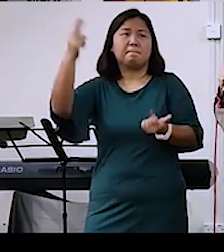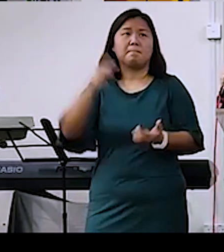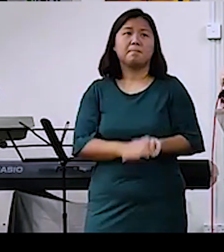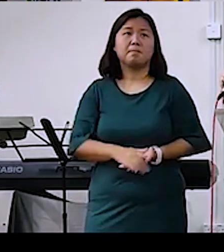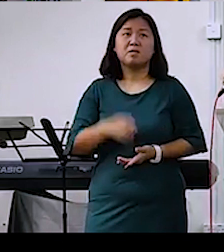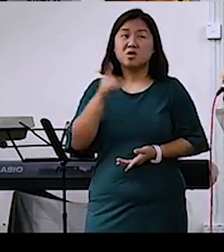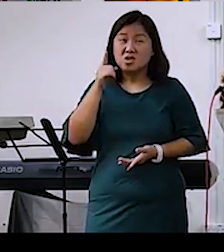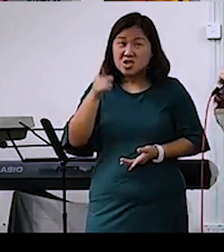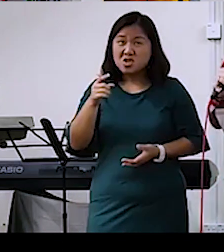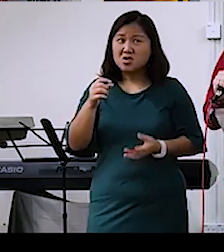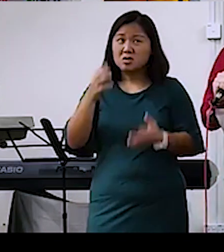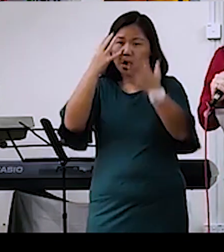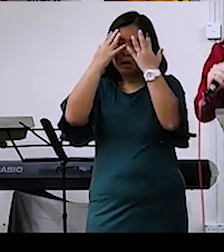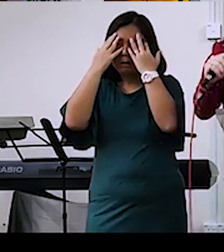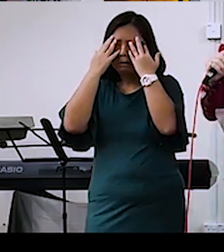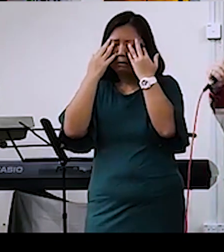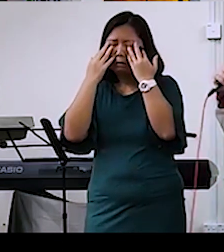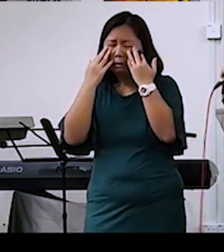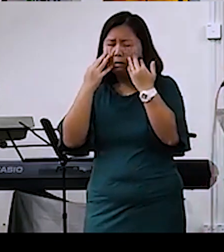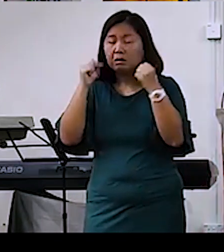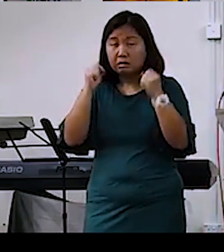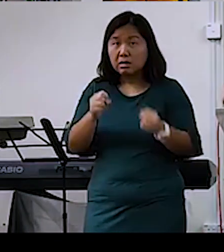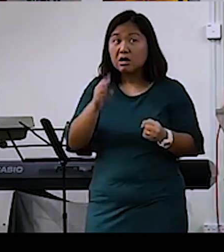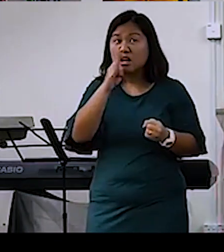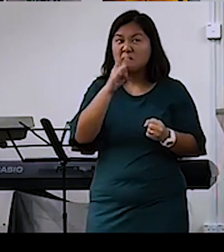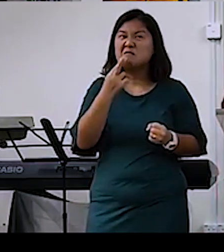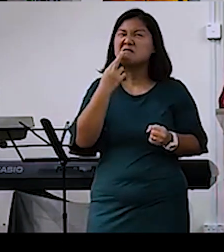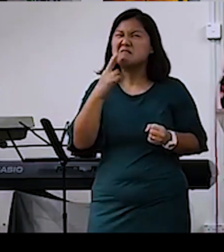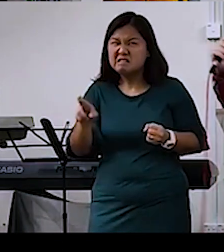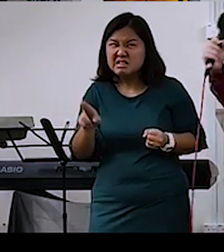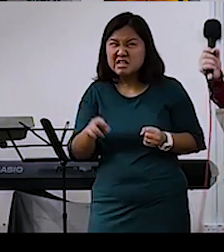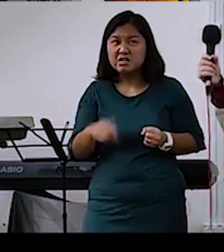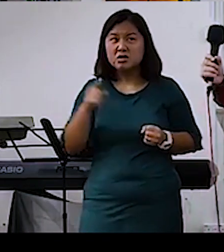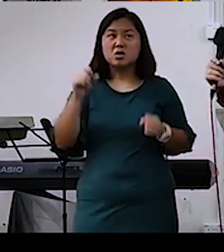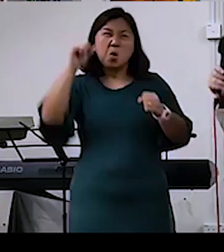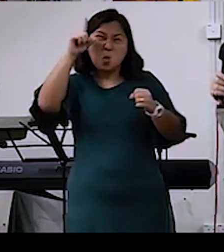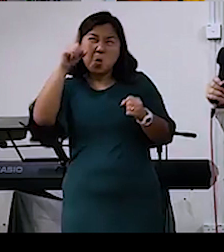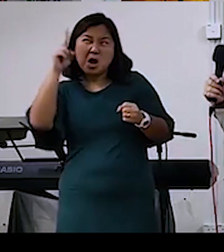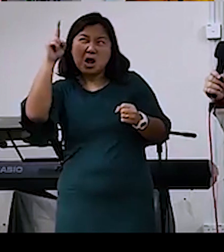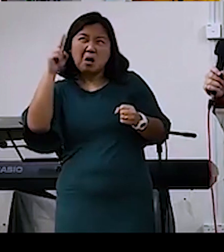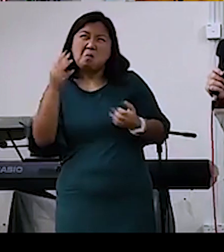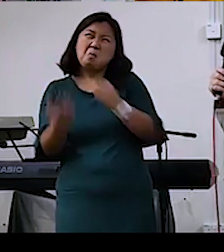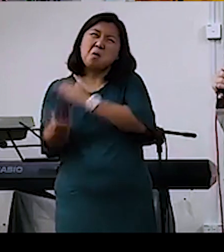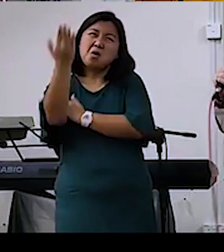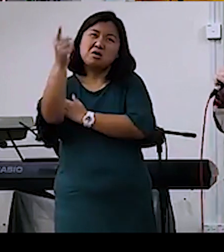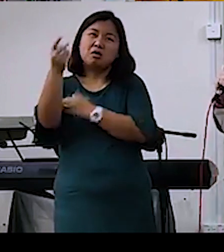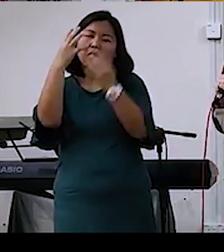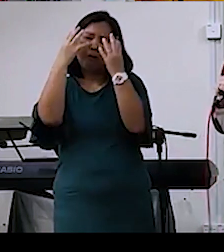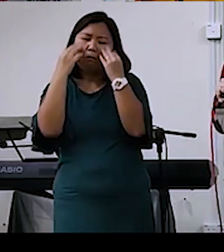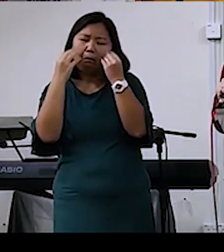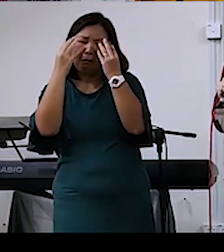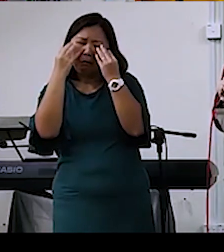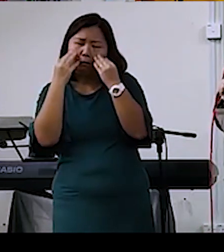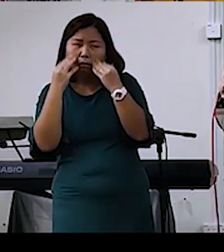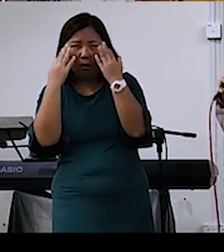know, sadness can be renounced. For no reason you are sad. You wake up in the morning, you are sad. You got to renounce sadness,